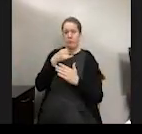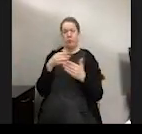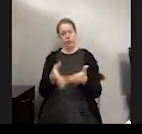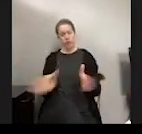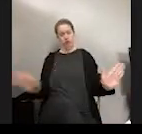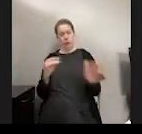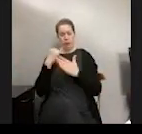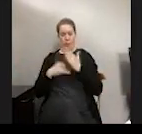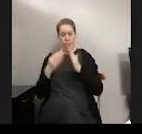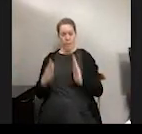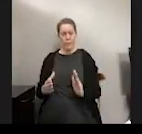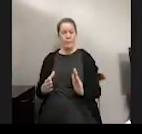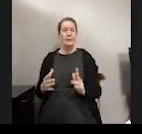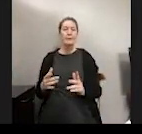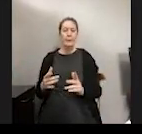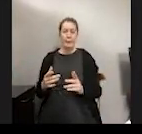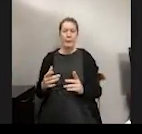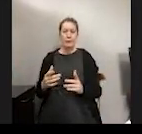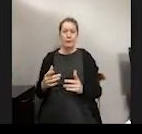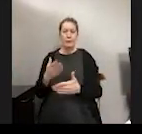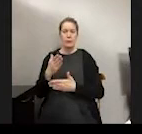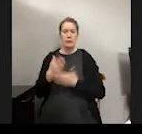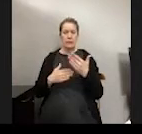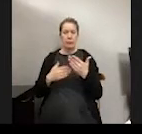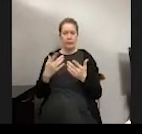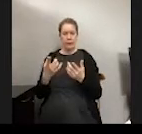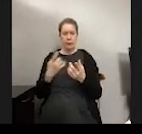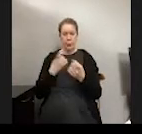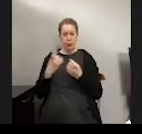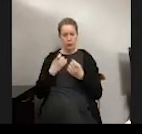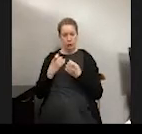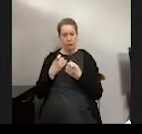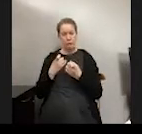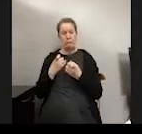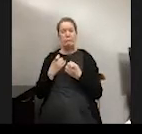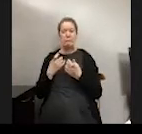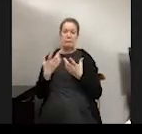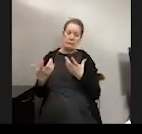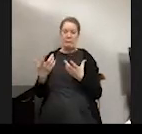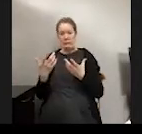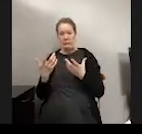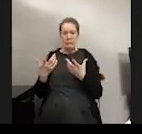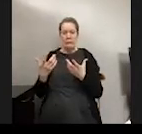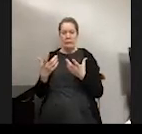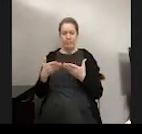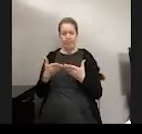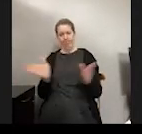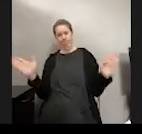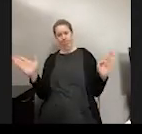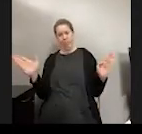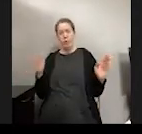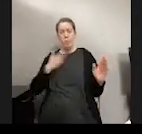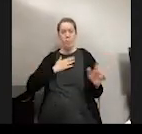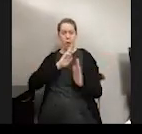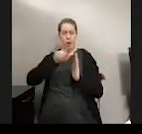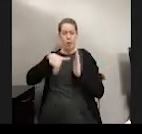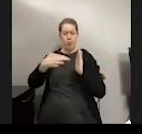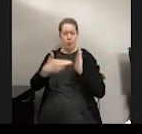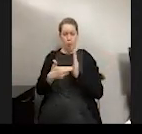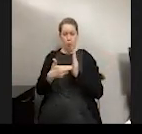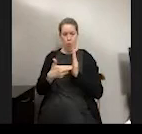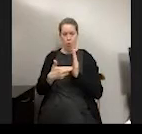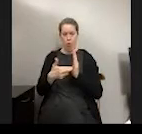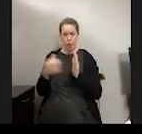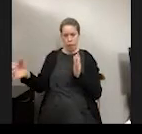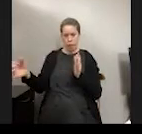bigger, broader questions that face us as a city. So my role is to pull together the divisions, you know, Catherine Dean